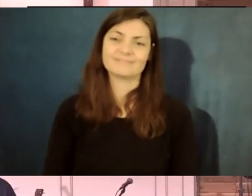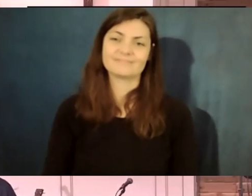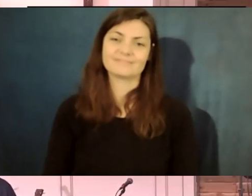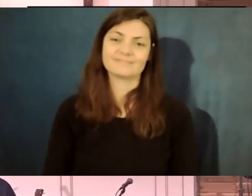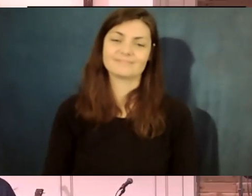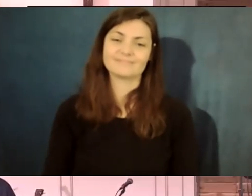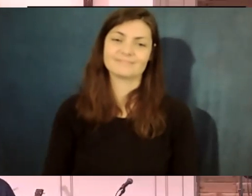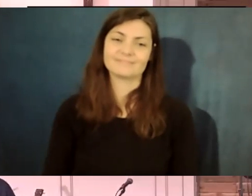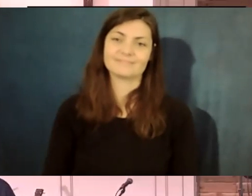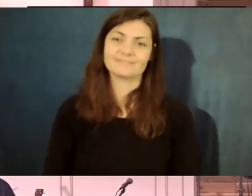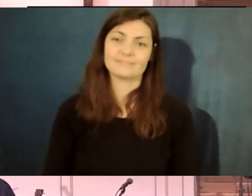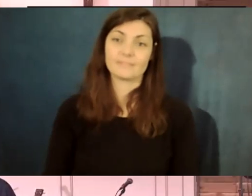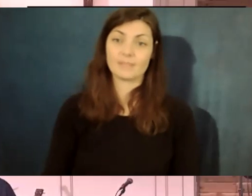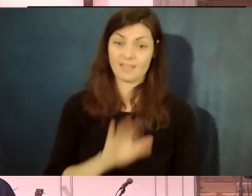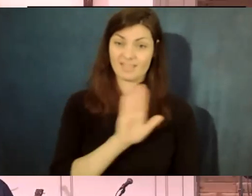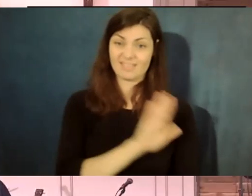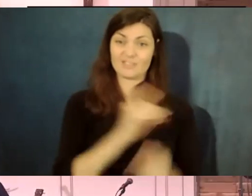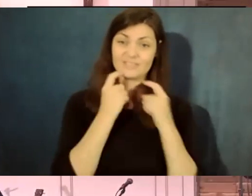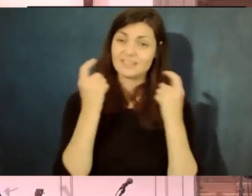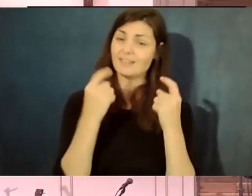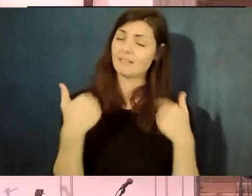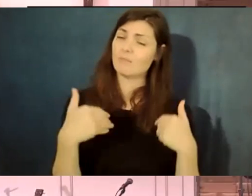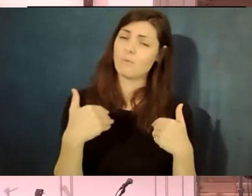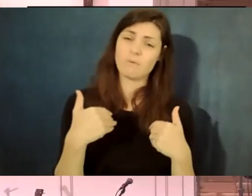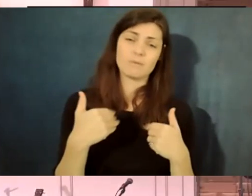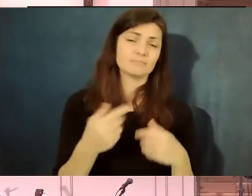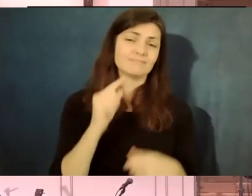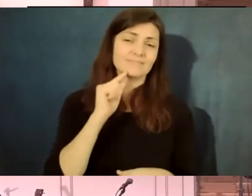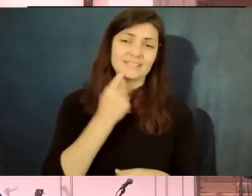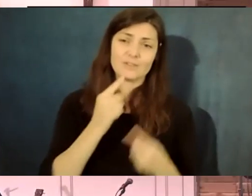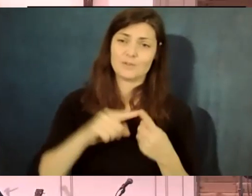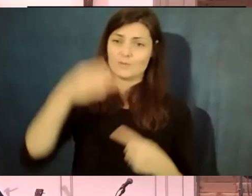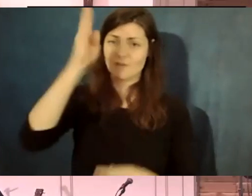But let me tell you something. The sin was big to God. Idolatry is big to God.